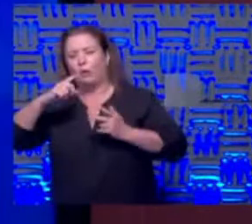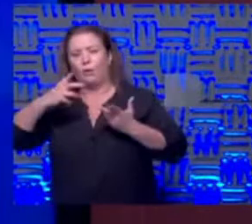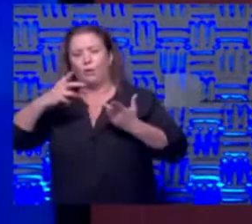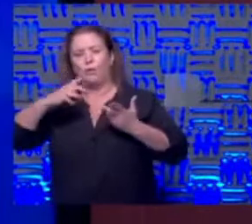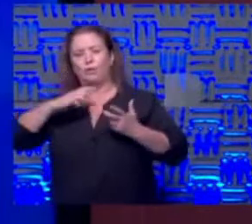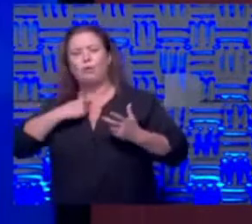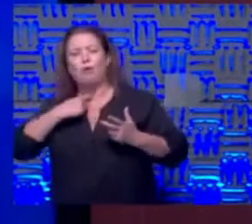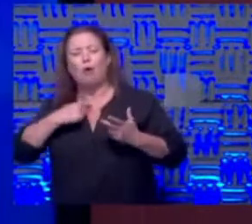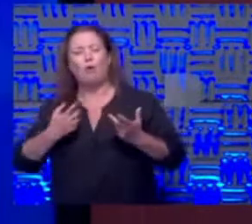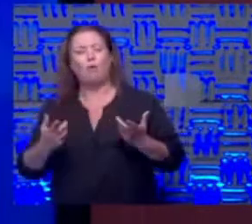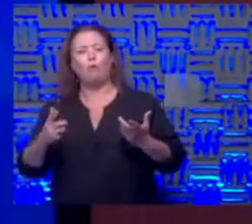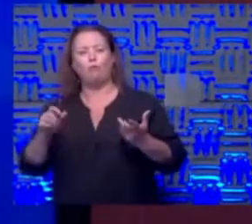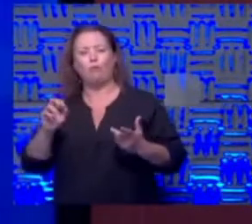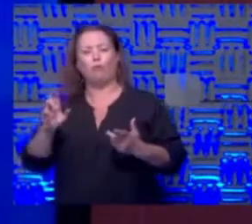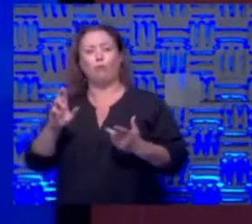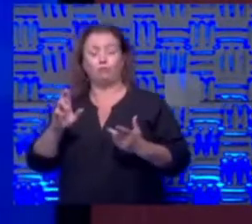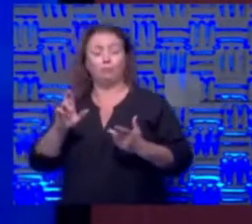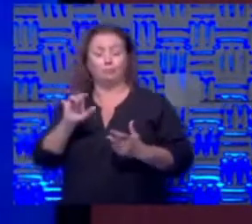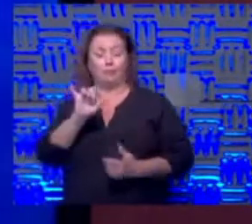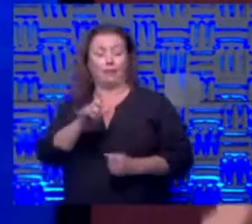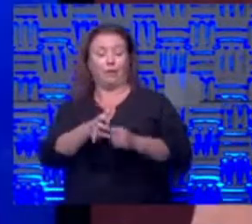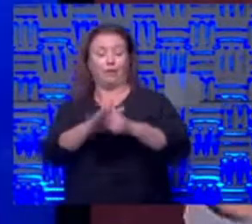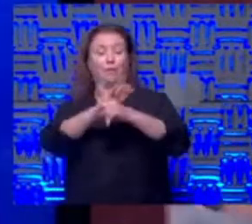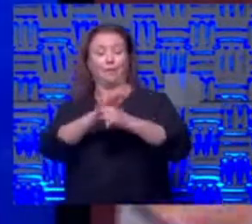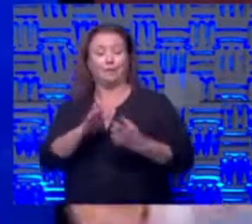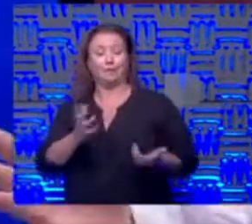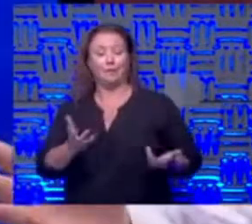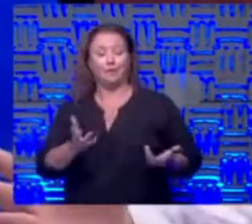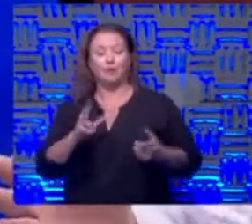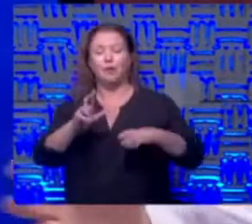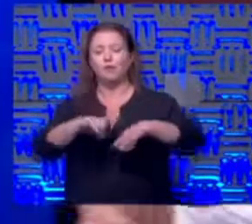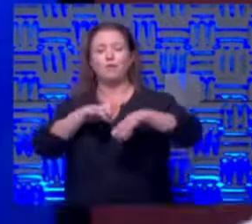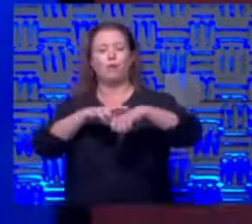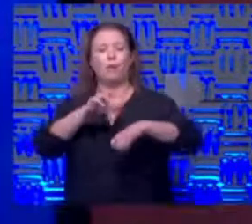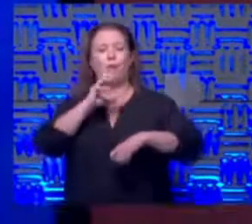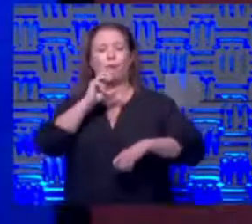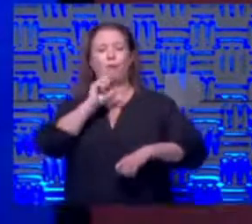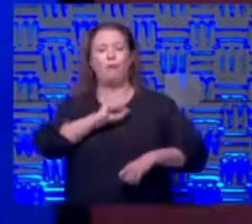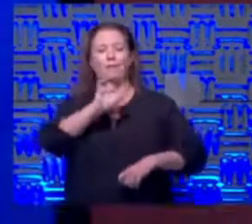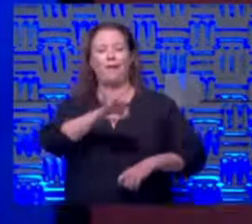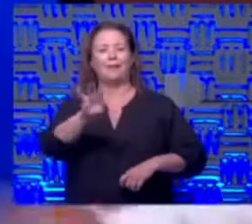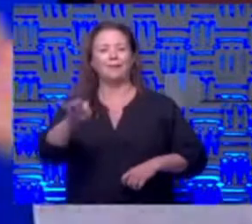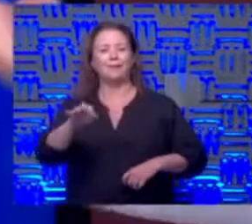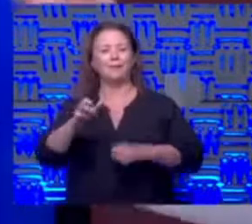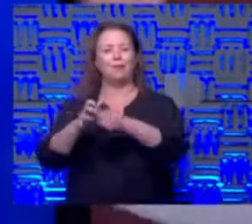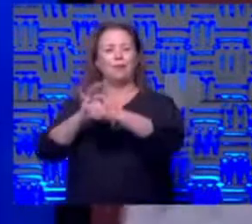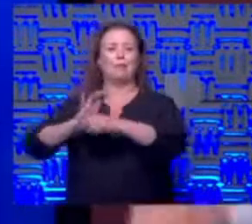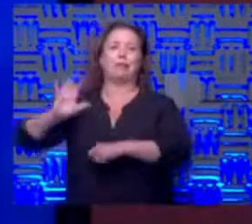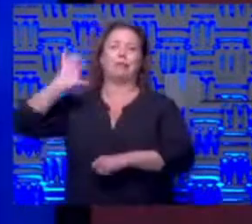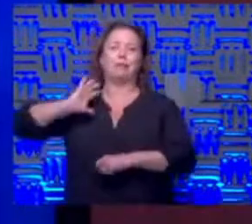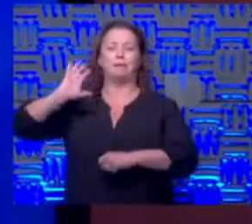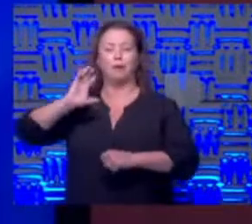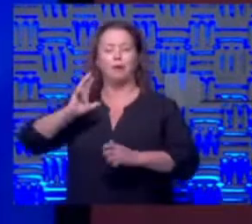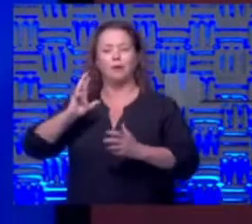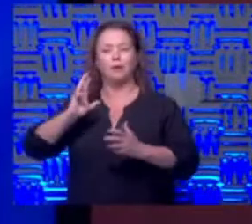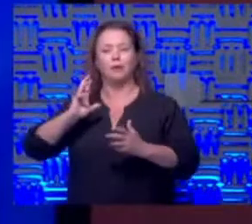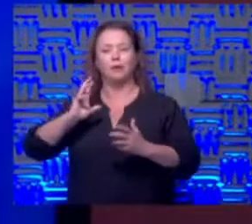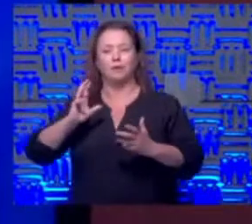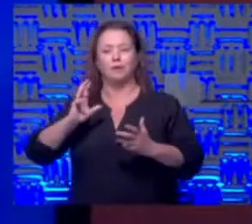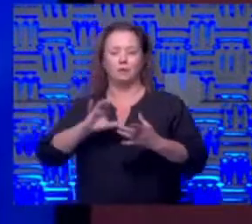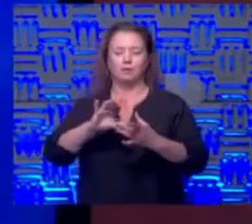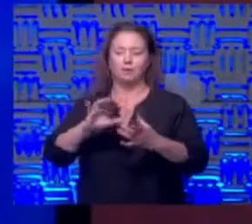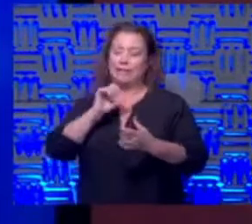got a sore throat. What do you have? Well, you had coronavirus. Normal, old-fashioned coronavirus, the one we would all long to get as opposed to COVID, the one that